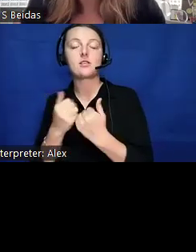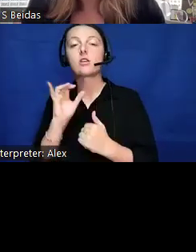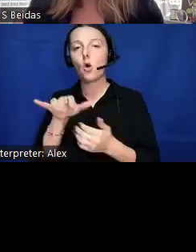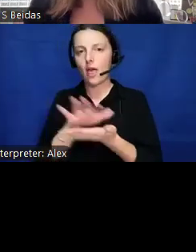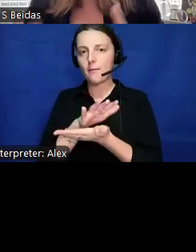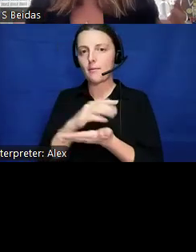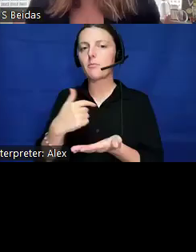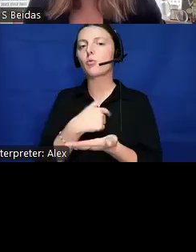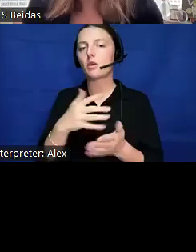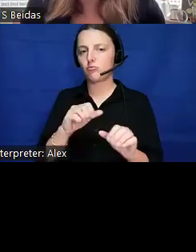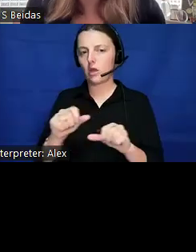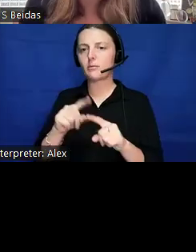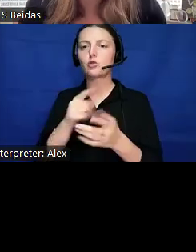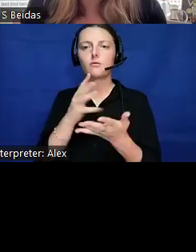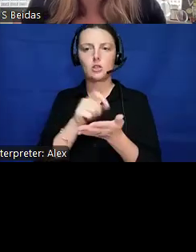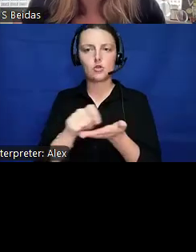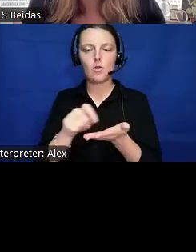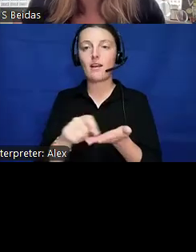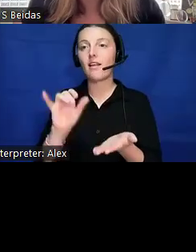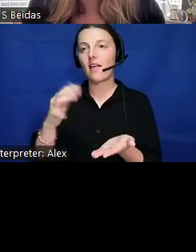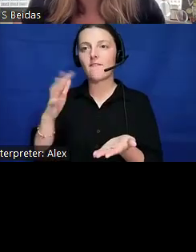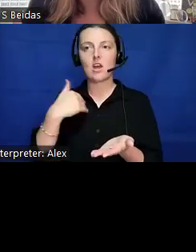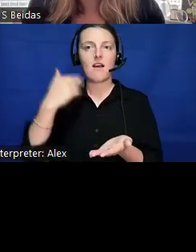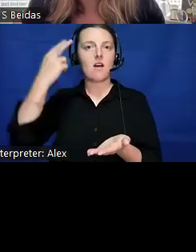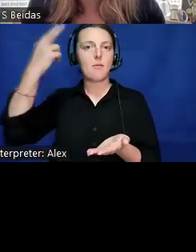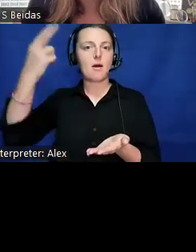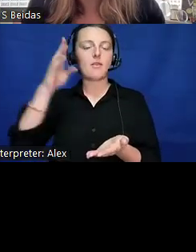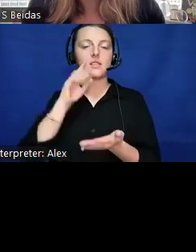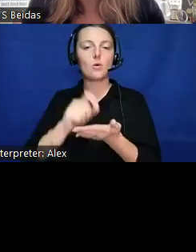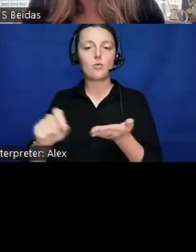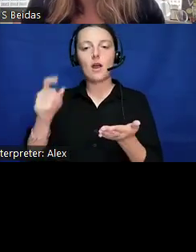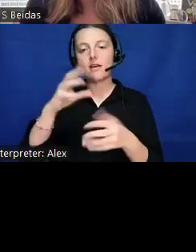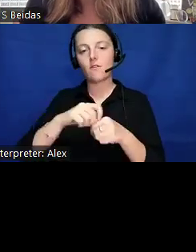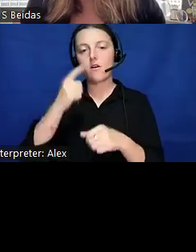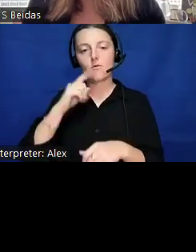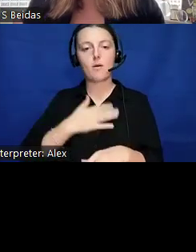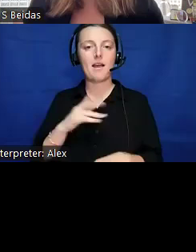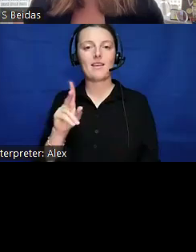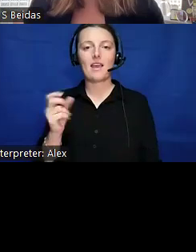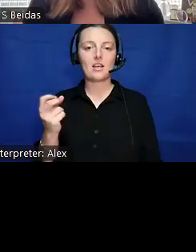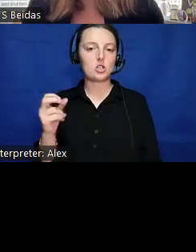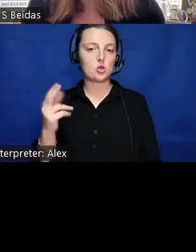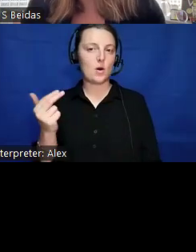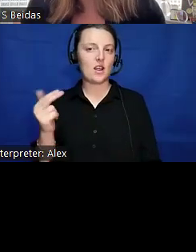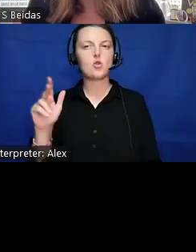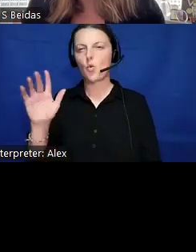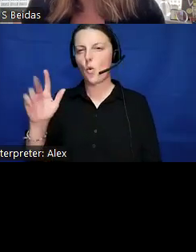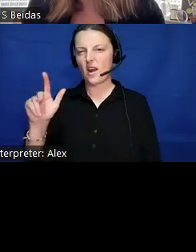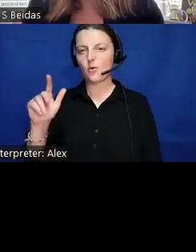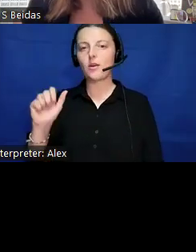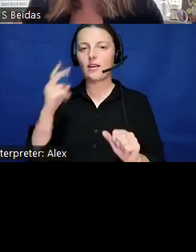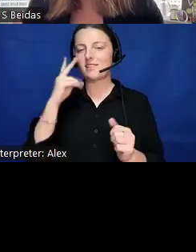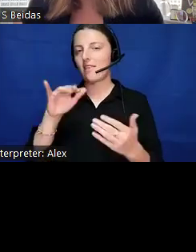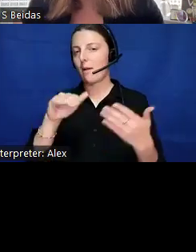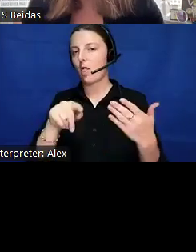which was the paper that I, hypothesized I would write as part of my K23. You can see that below. But really the most interesting